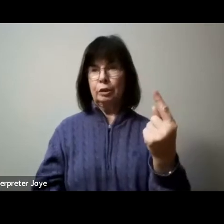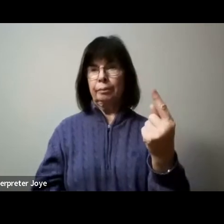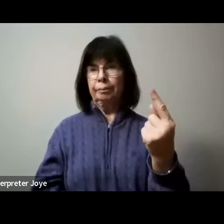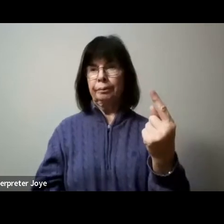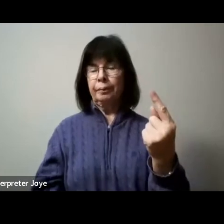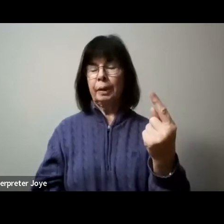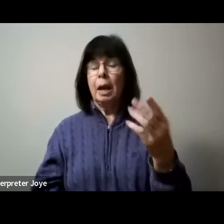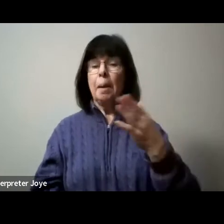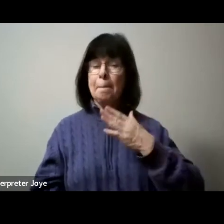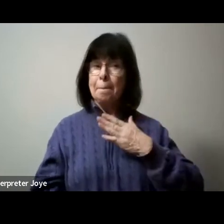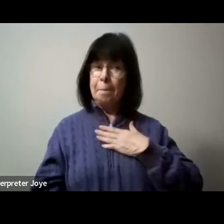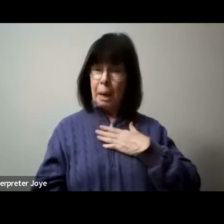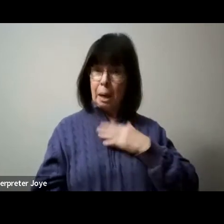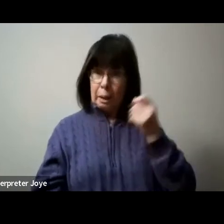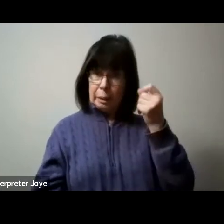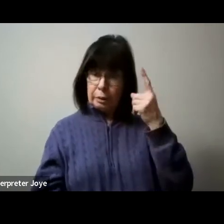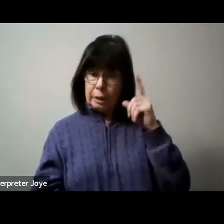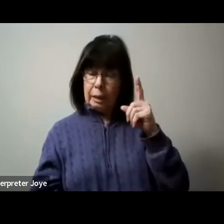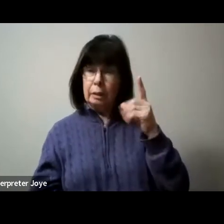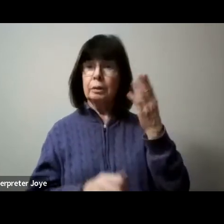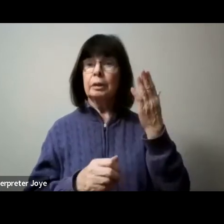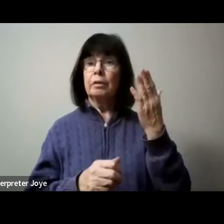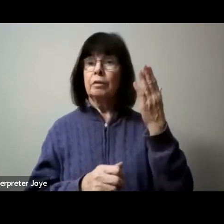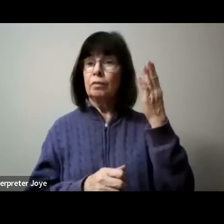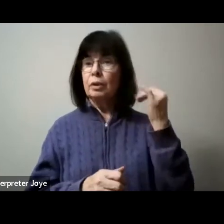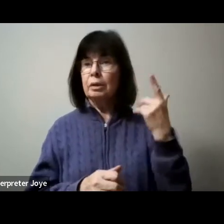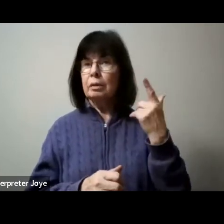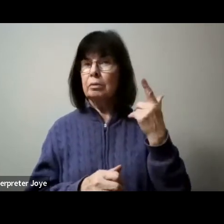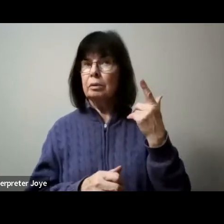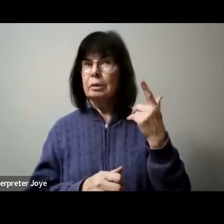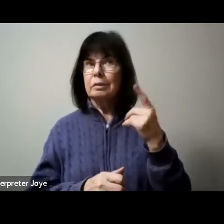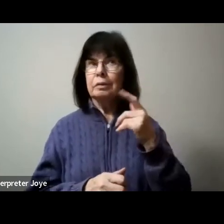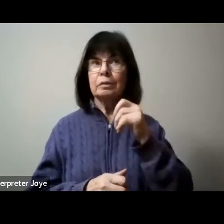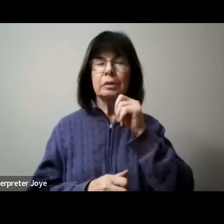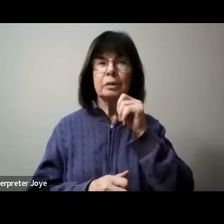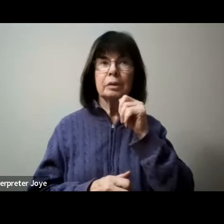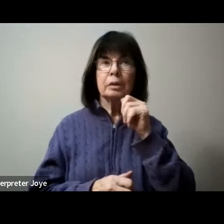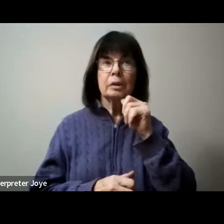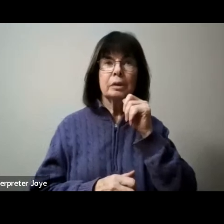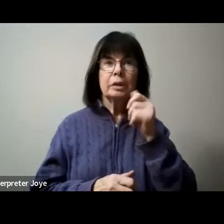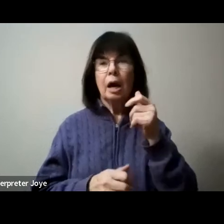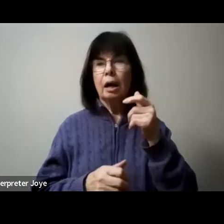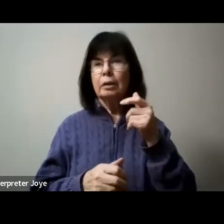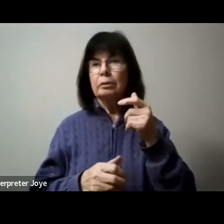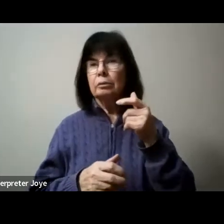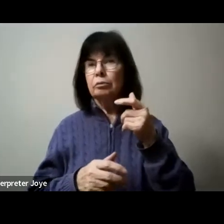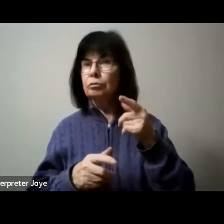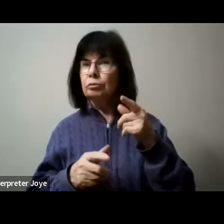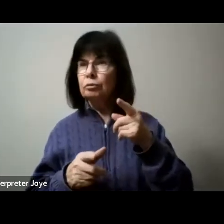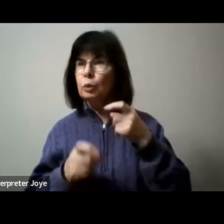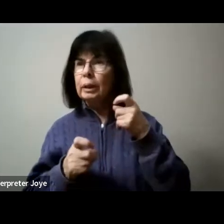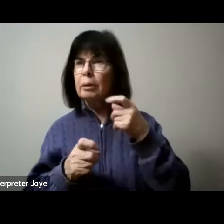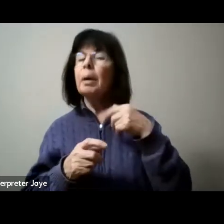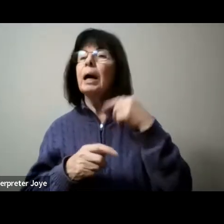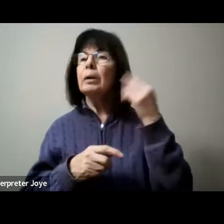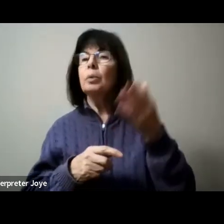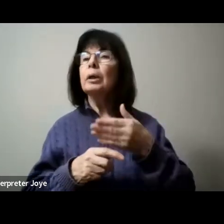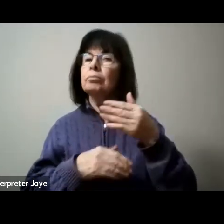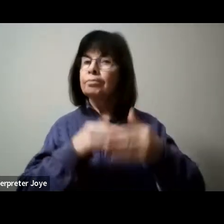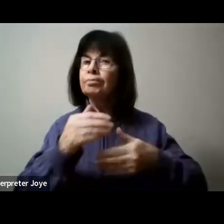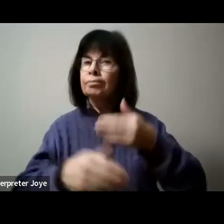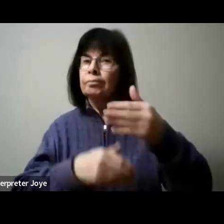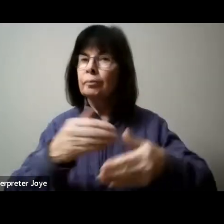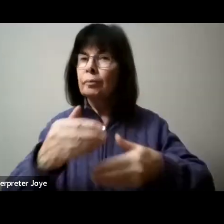understanding is that for California, it's not a cliff, that it's going to be a rolling thing over time, but that's going to be a big disruption to